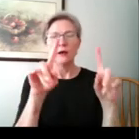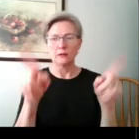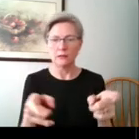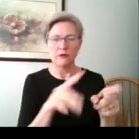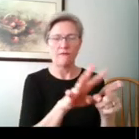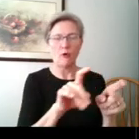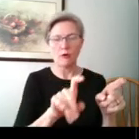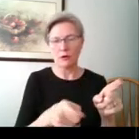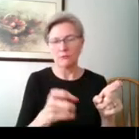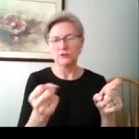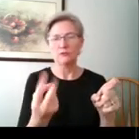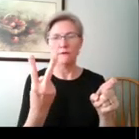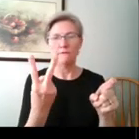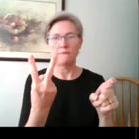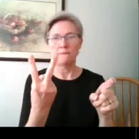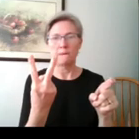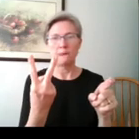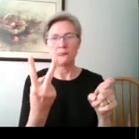412,